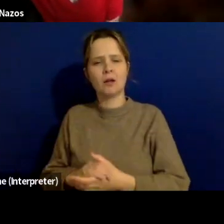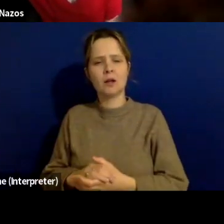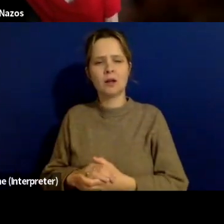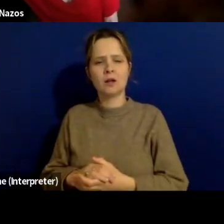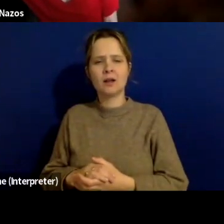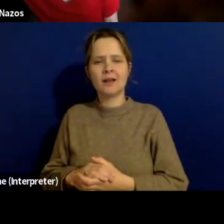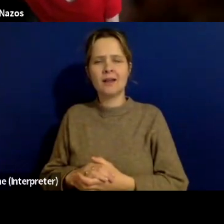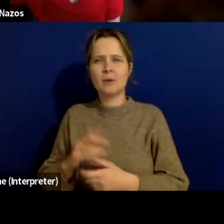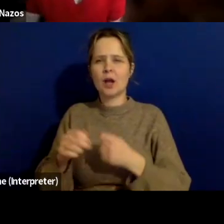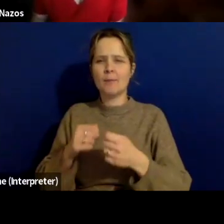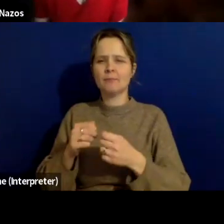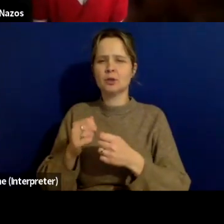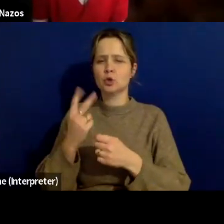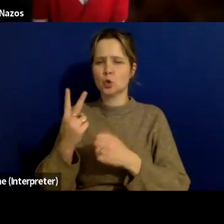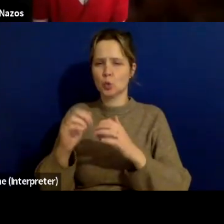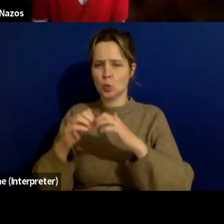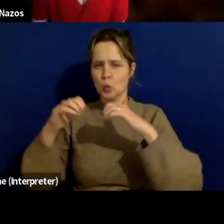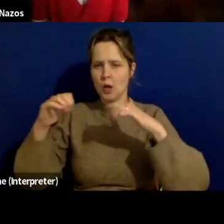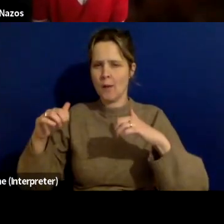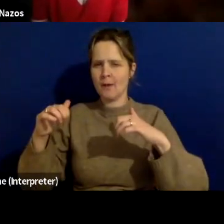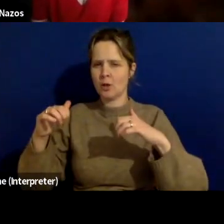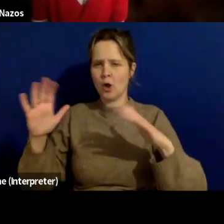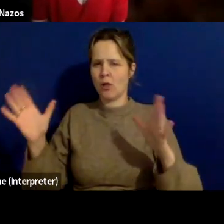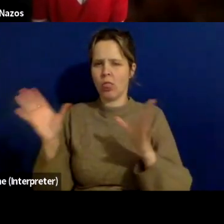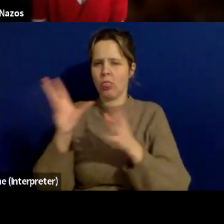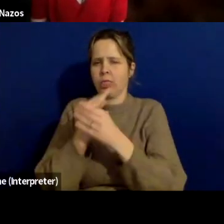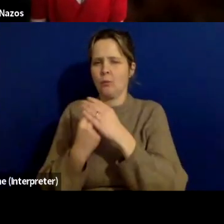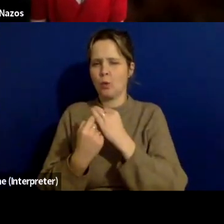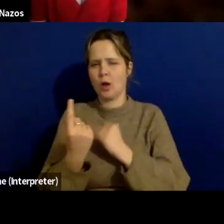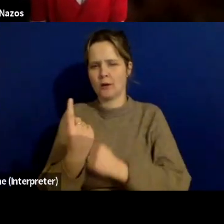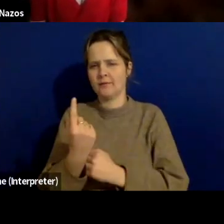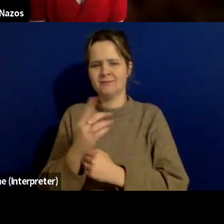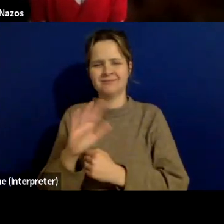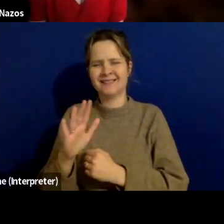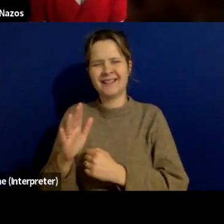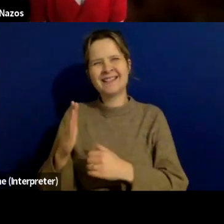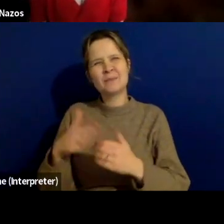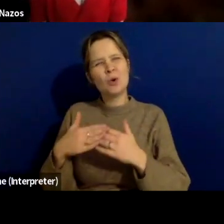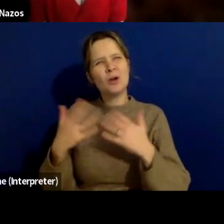of being one, and to have this kind of dialogic